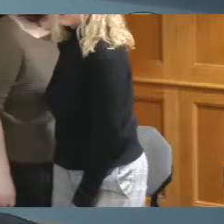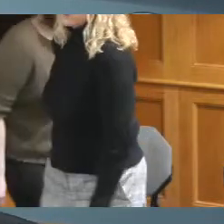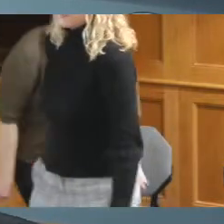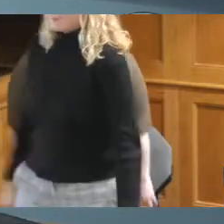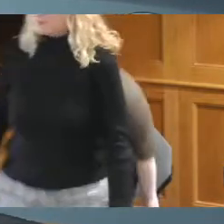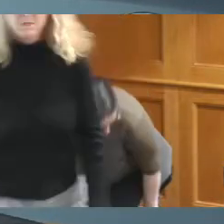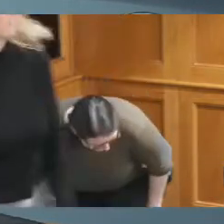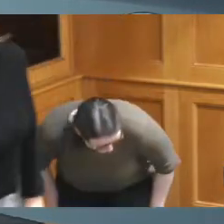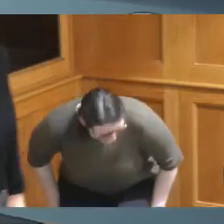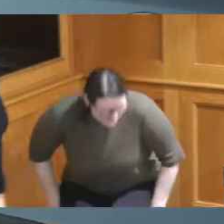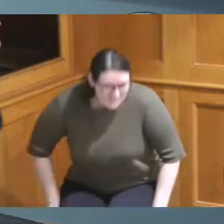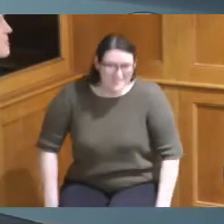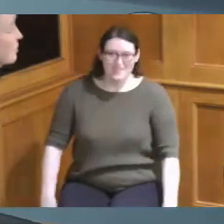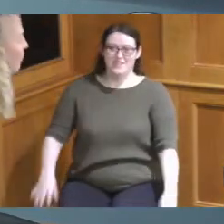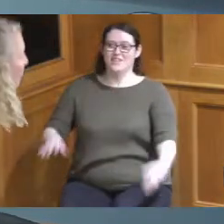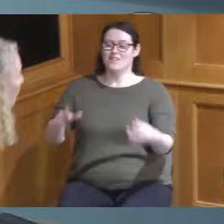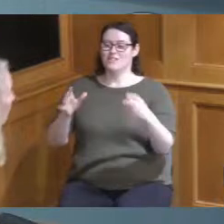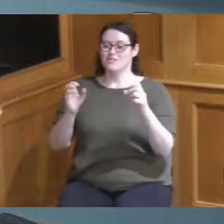quick.